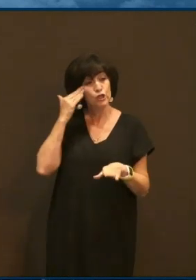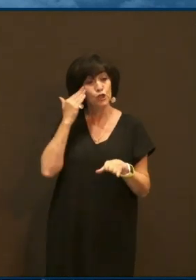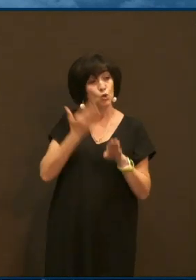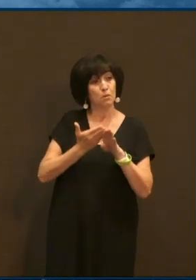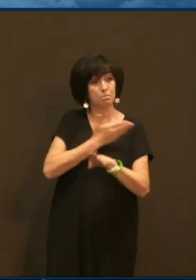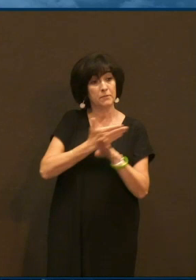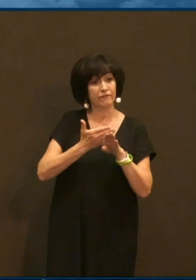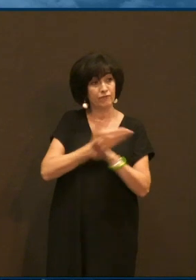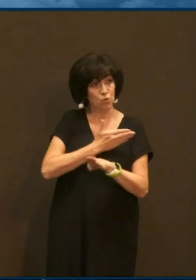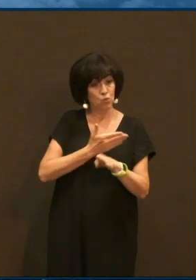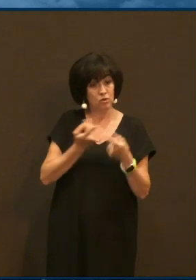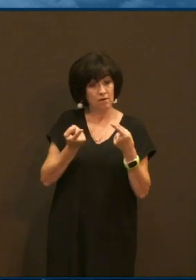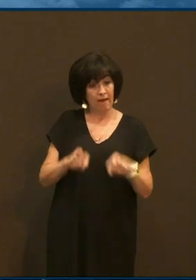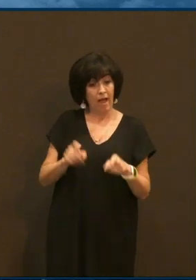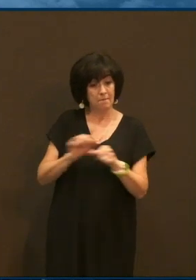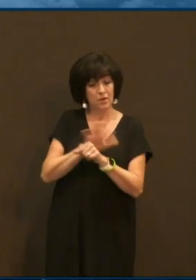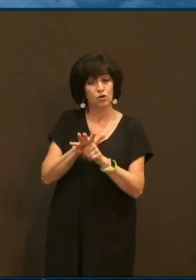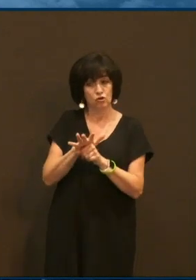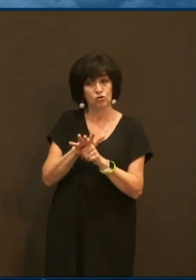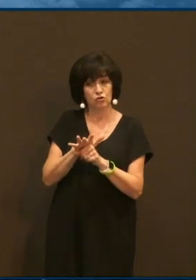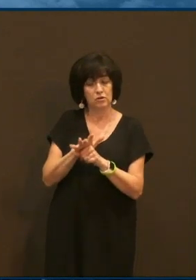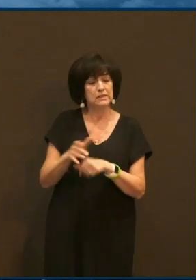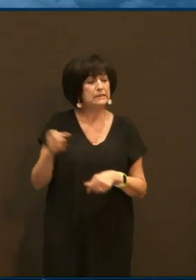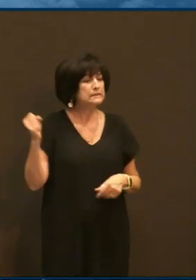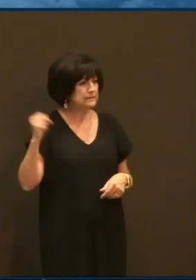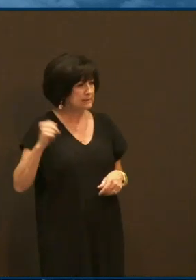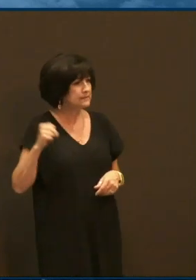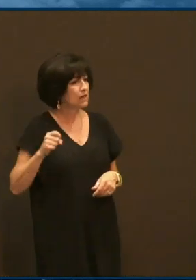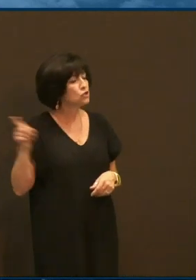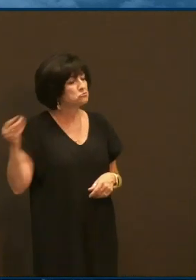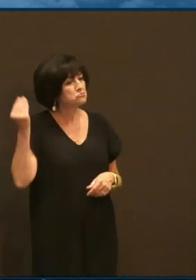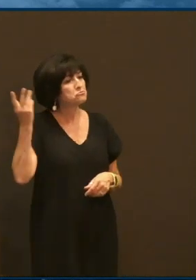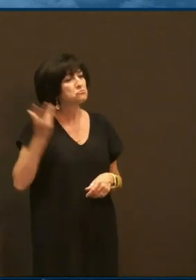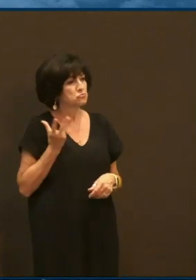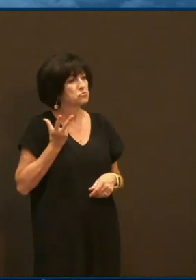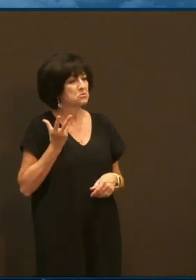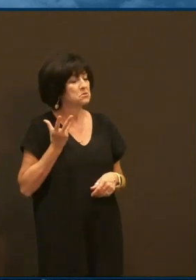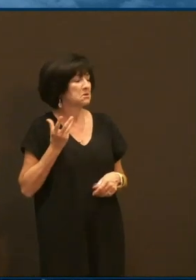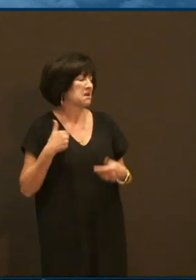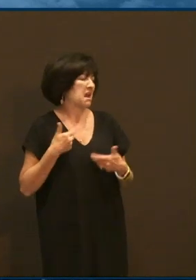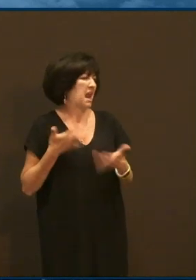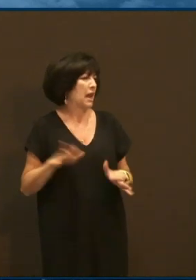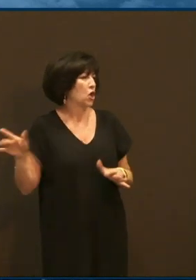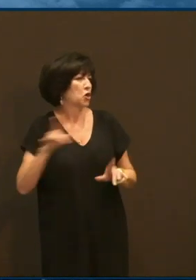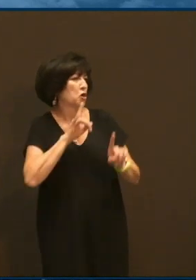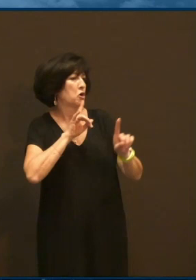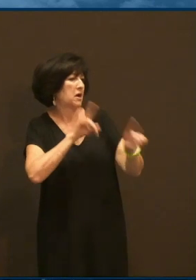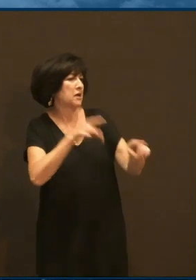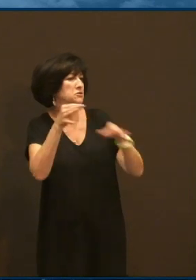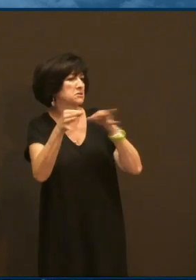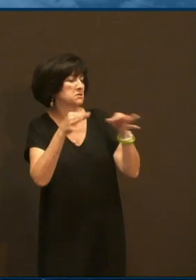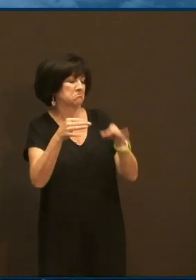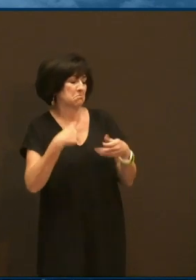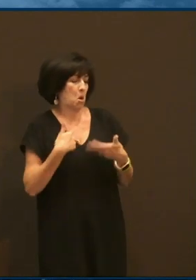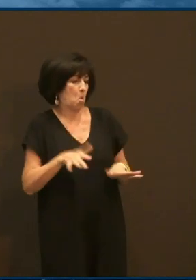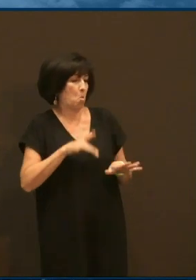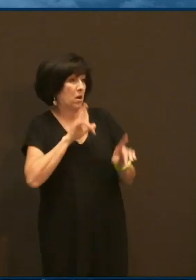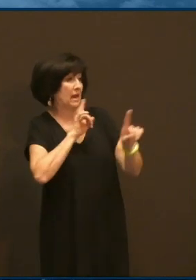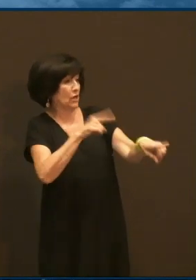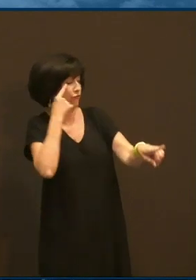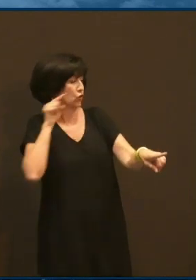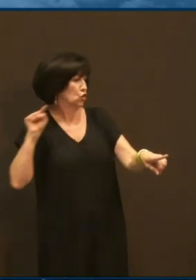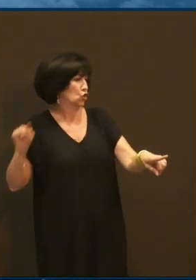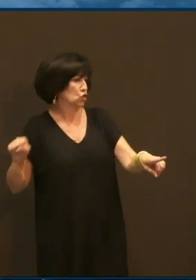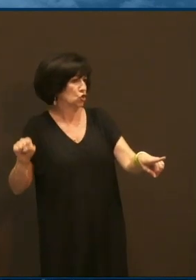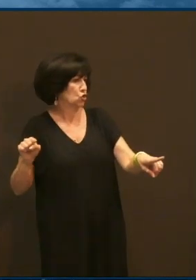that she had made me aware of. Sure. Some time ago. I probably should let her answer that to you. Sure. Instead of that. But